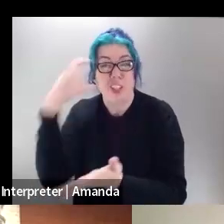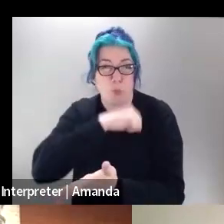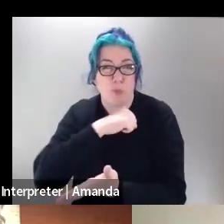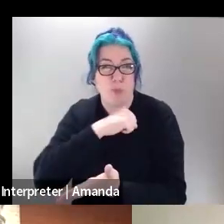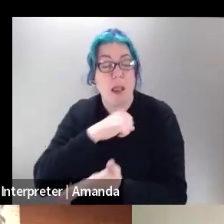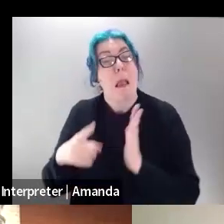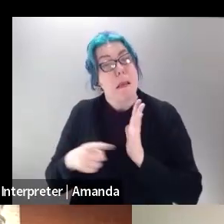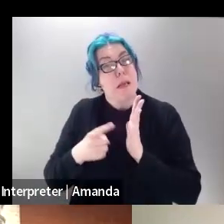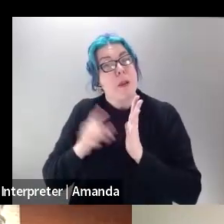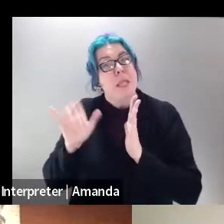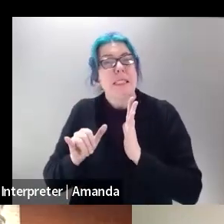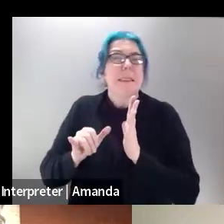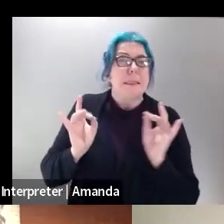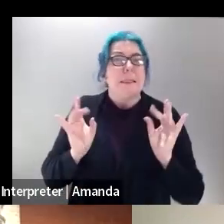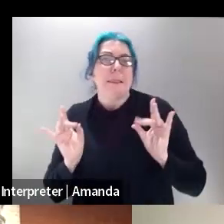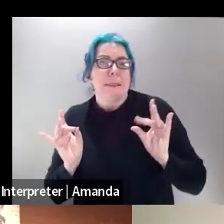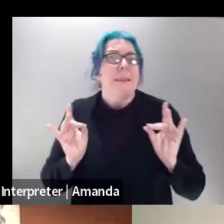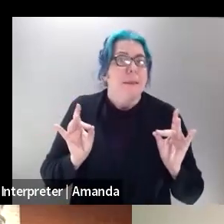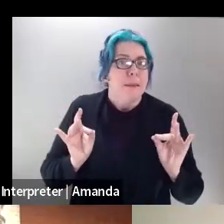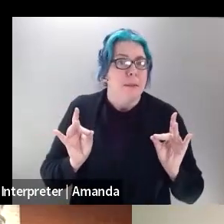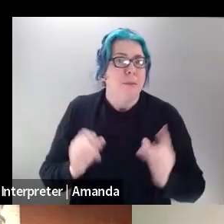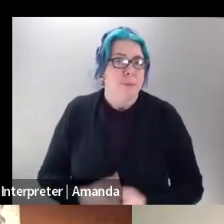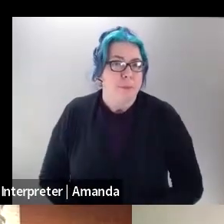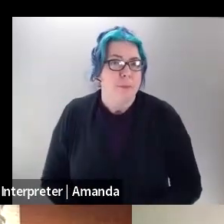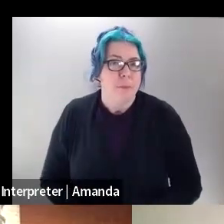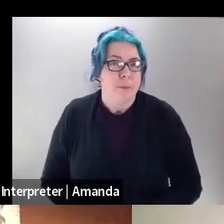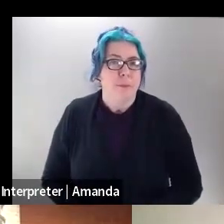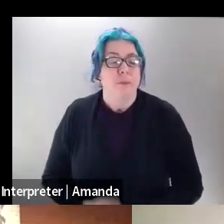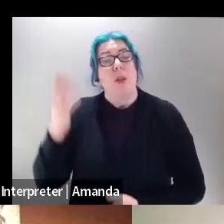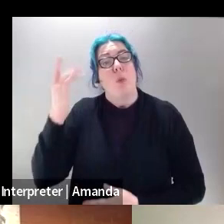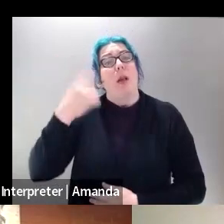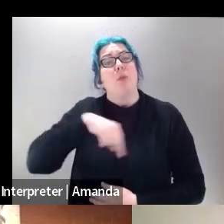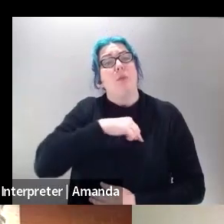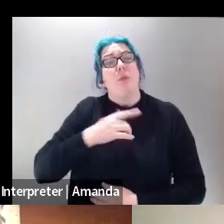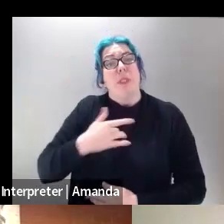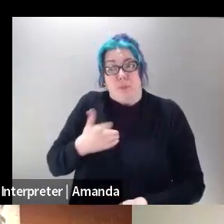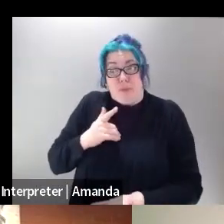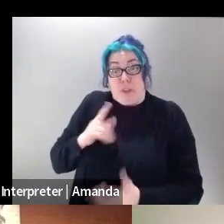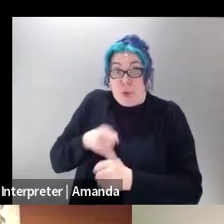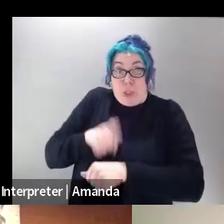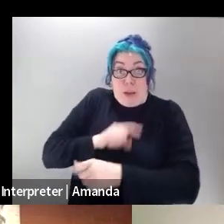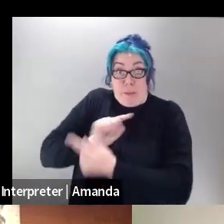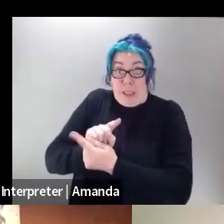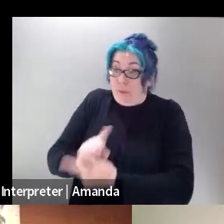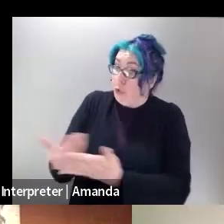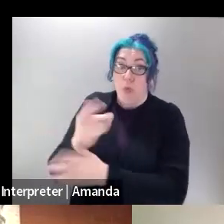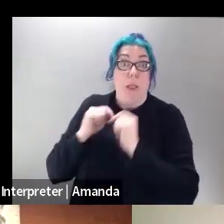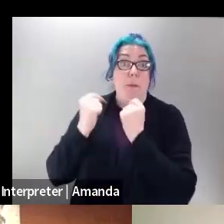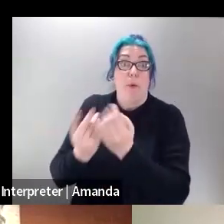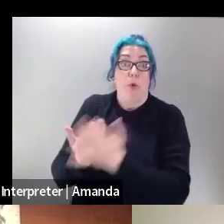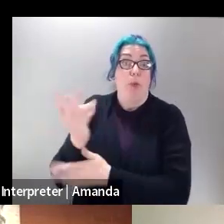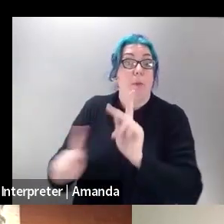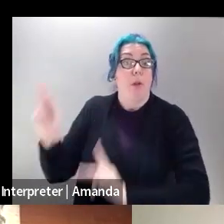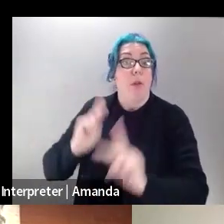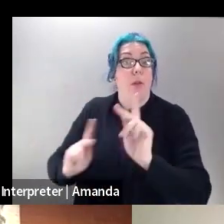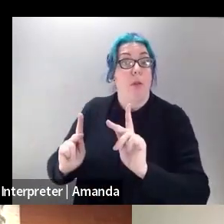way, especially as we are often working with a new team. So there may